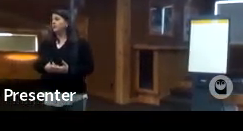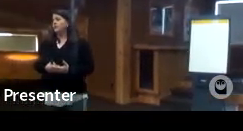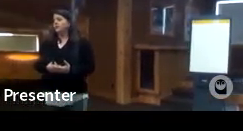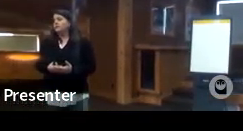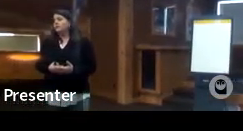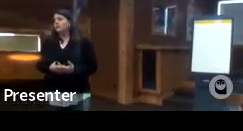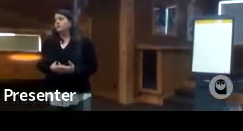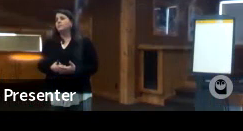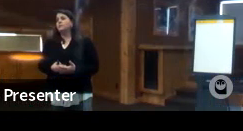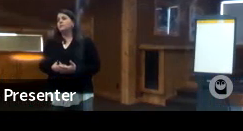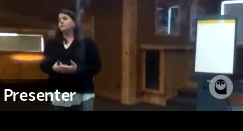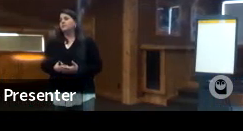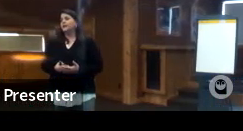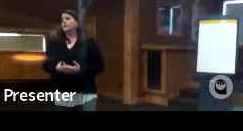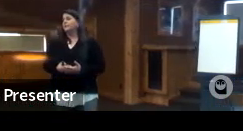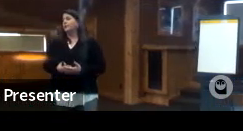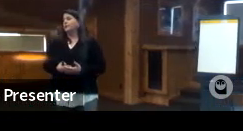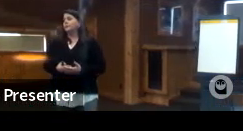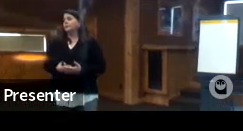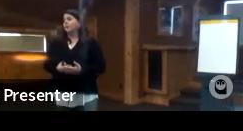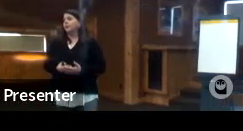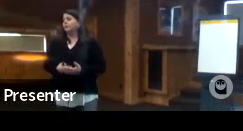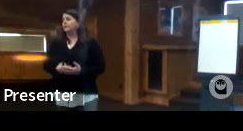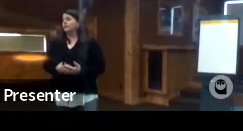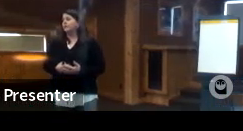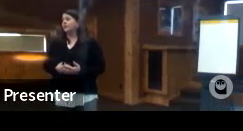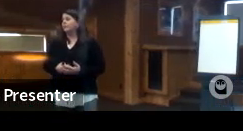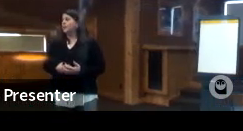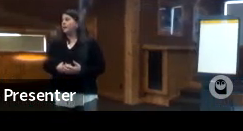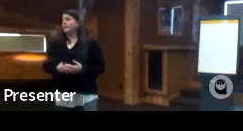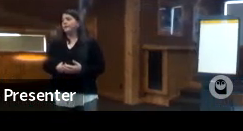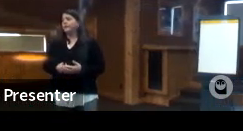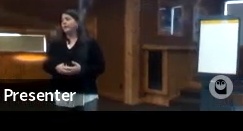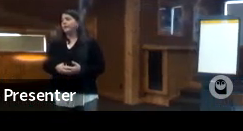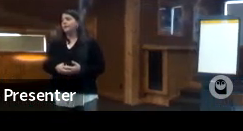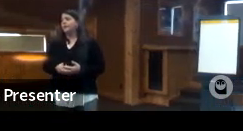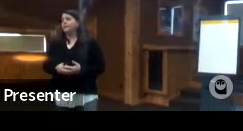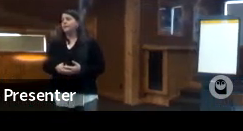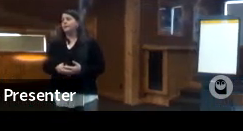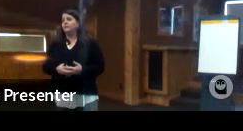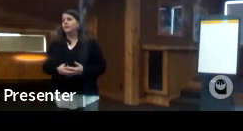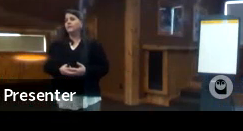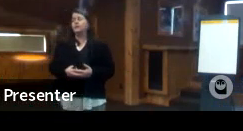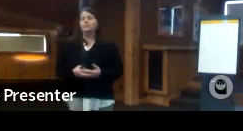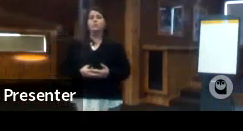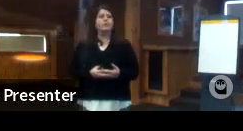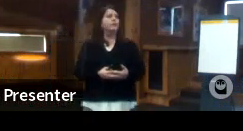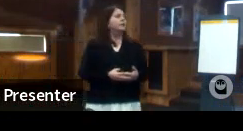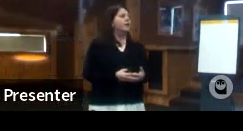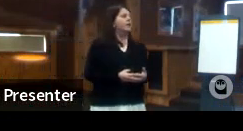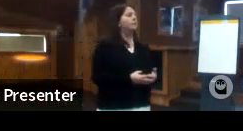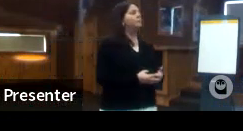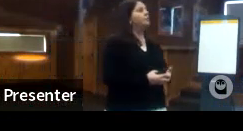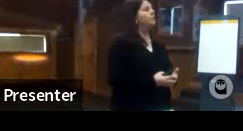last minute. It's not to say there aren't some circumstances where it's been very clear from the very beginning by how they're going to get on the stand and they're going to give their side of the